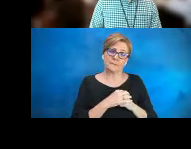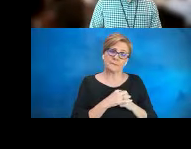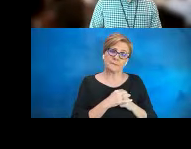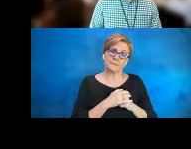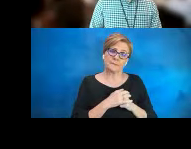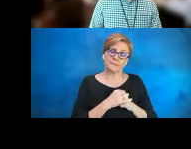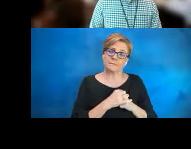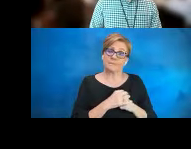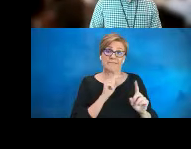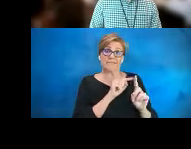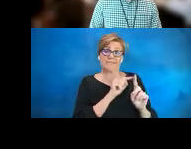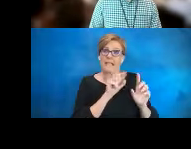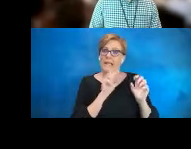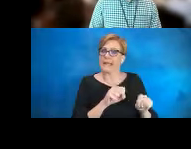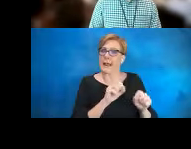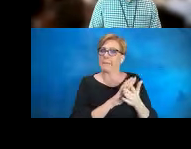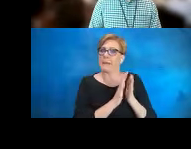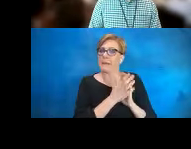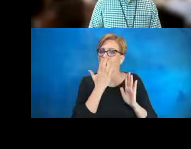with DDS.